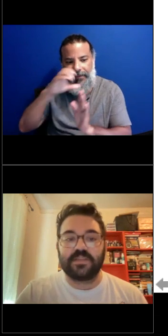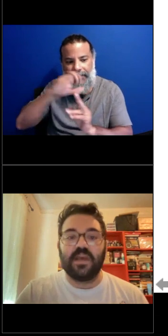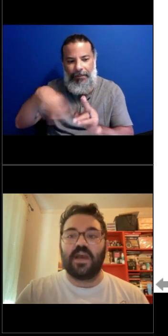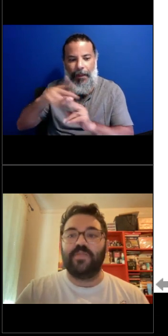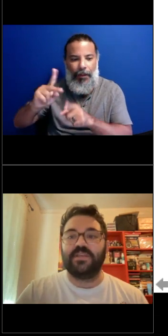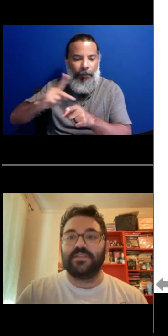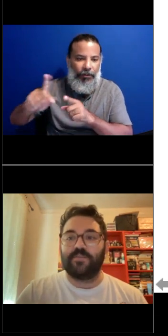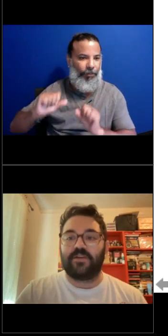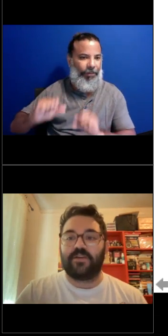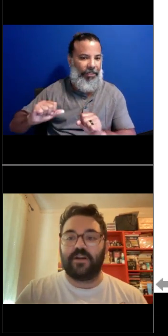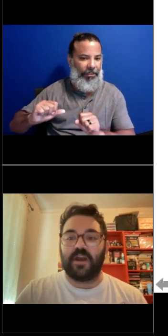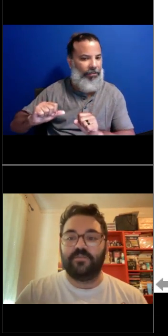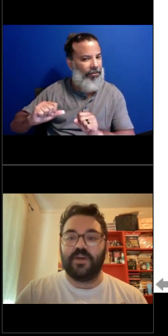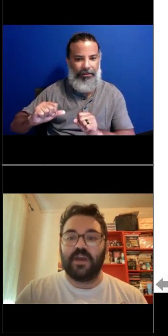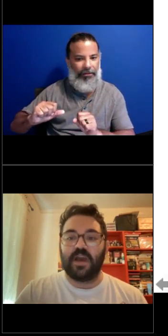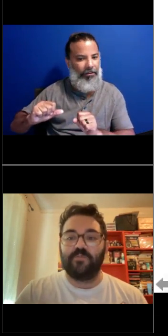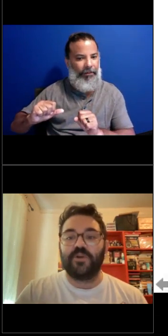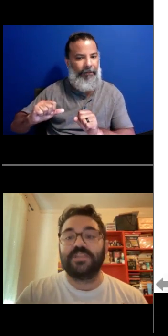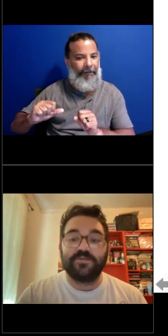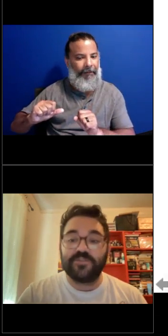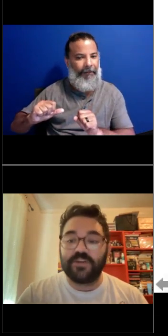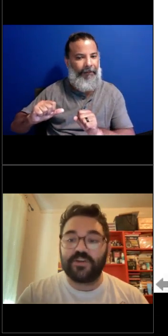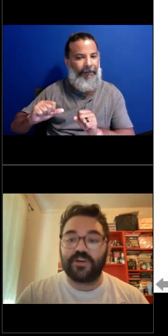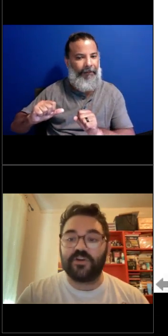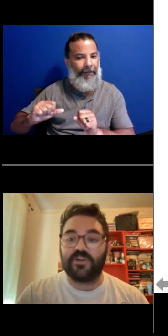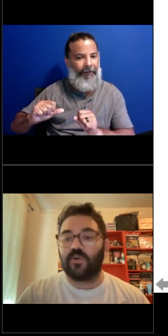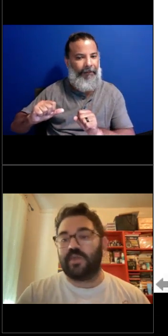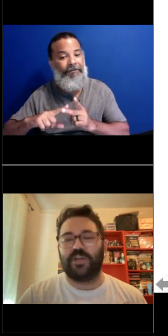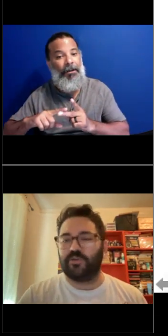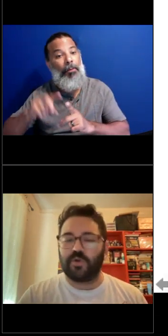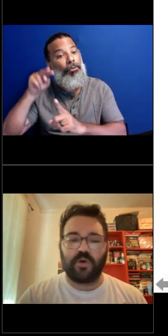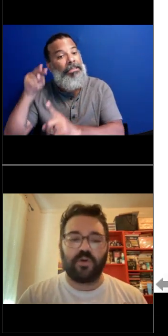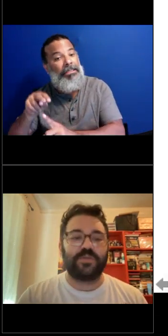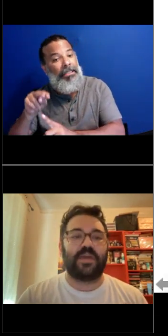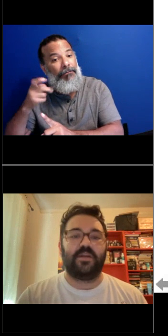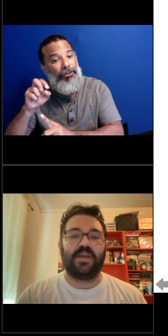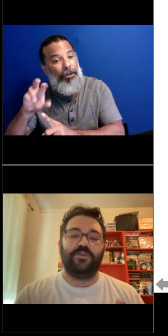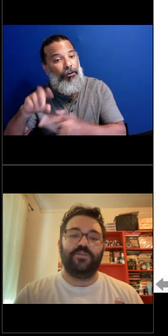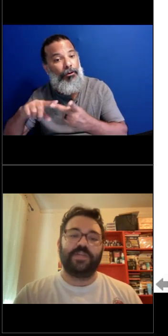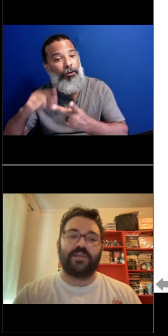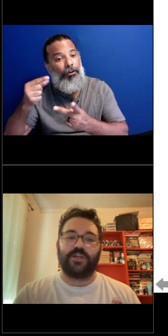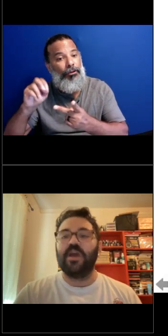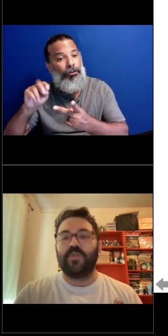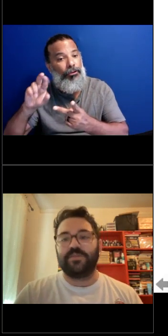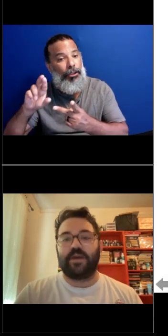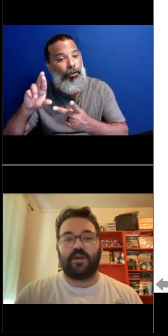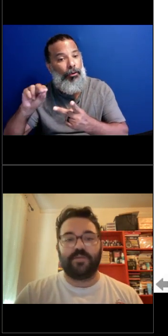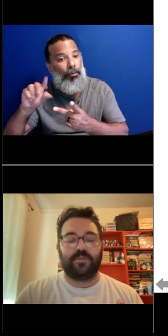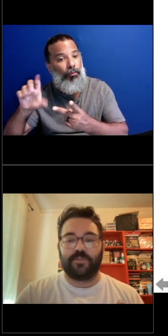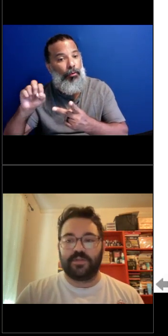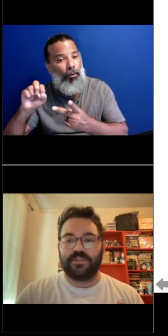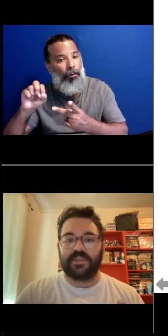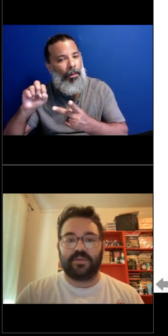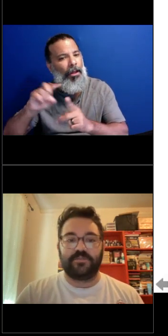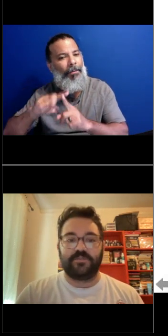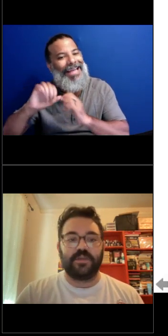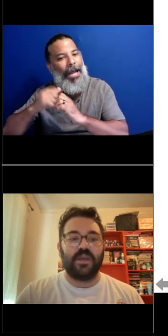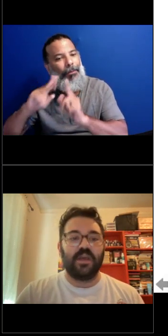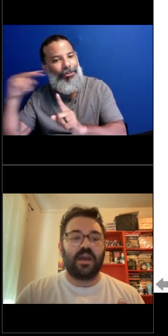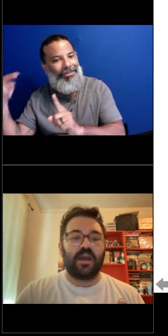capabilities. This is a matter of perceived gender or maybe gender role, depending on how you use that term, but it's about how people are